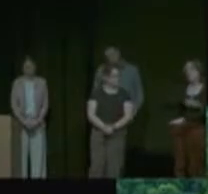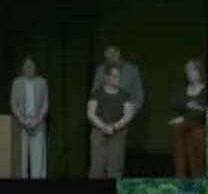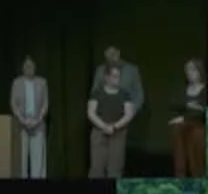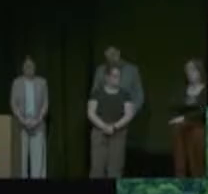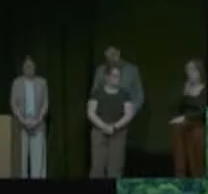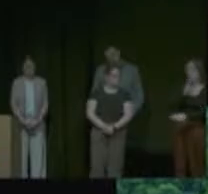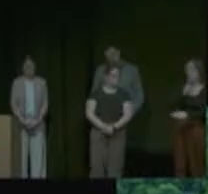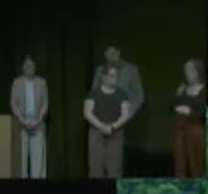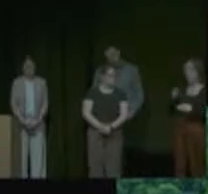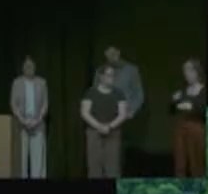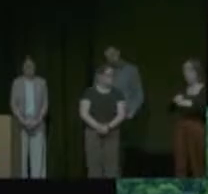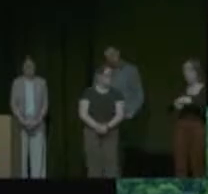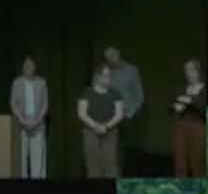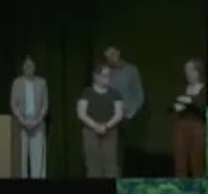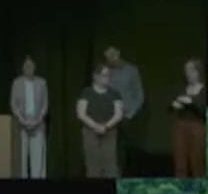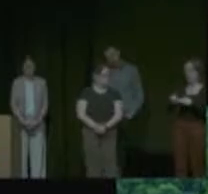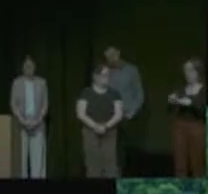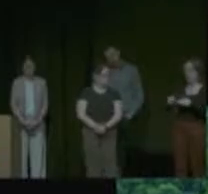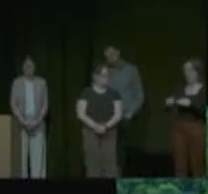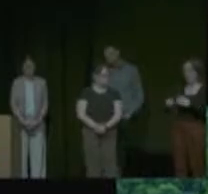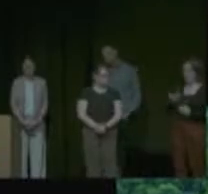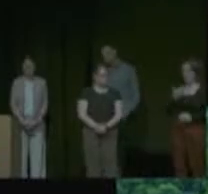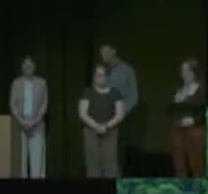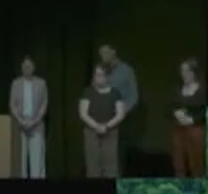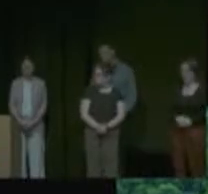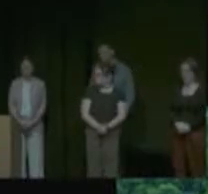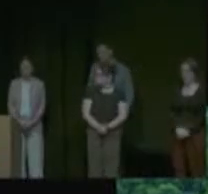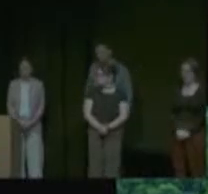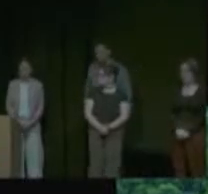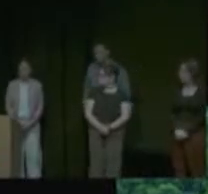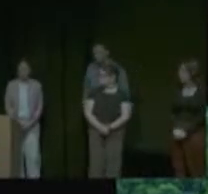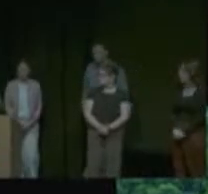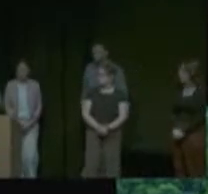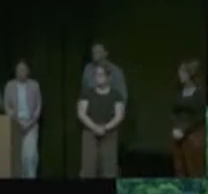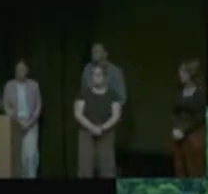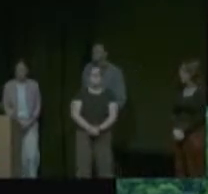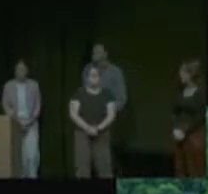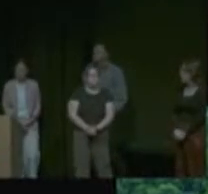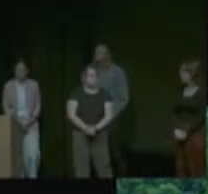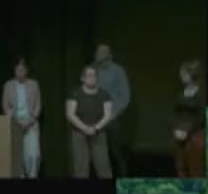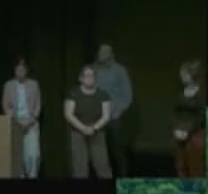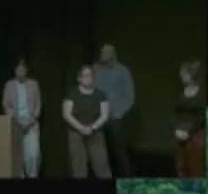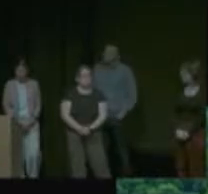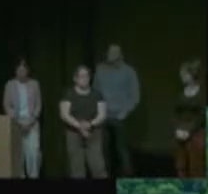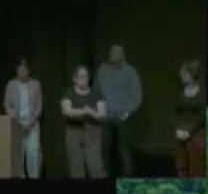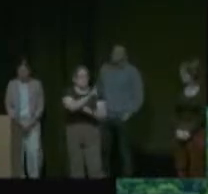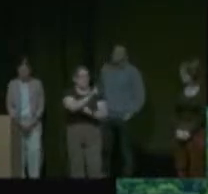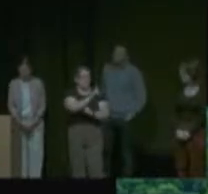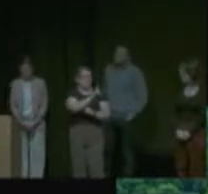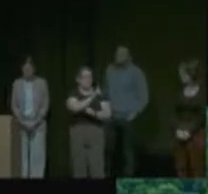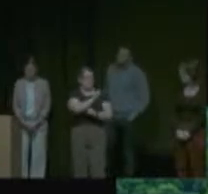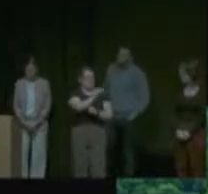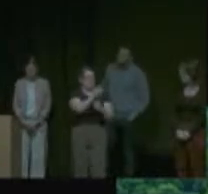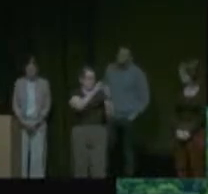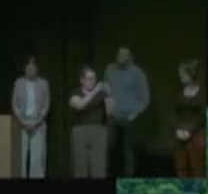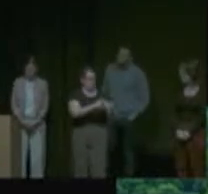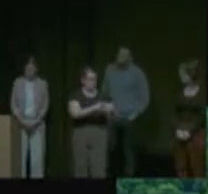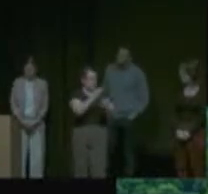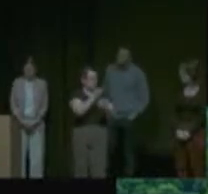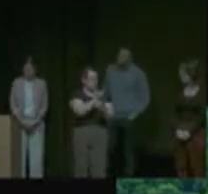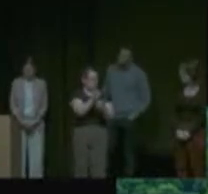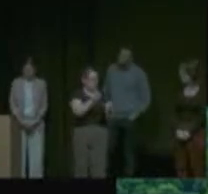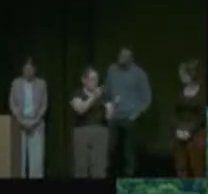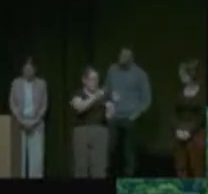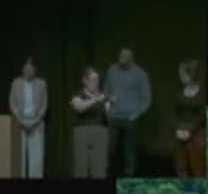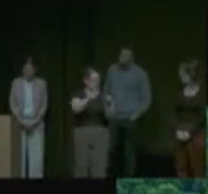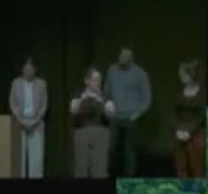the dam. Well, when we're talking about dam removals, there's a few things that go on. One,